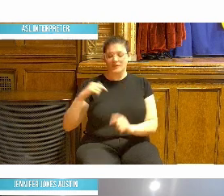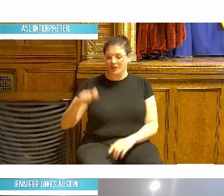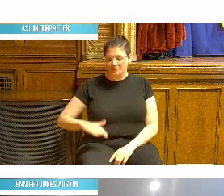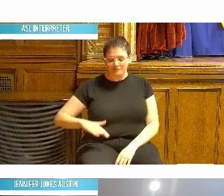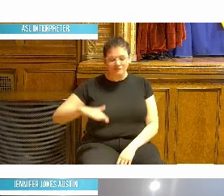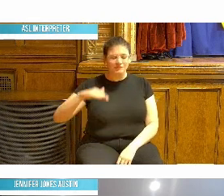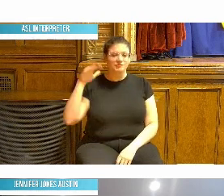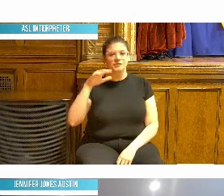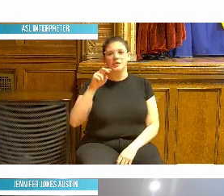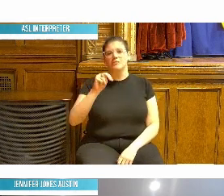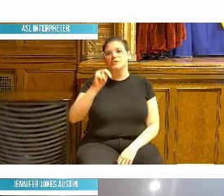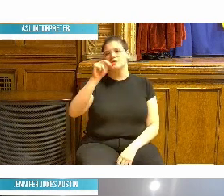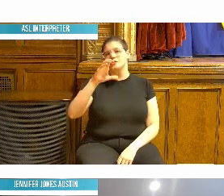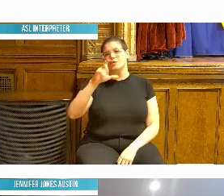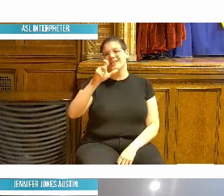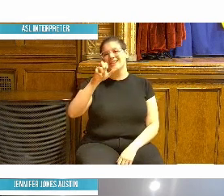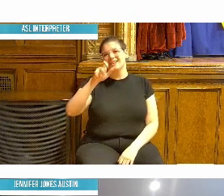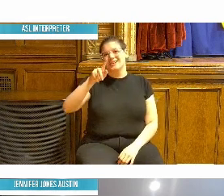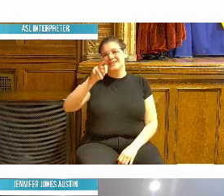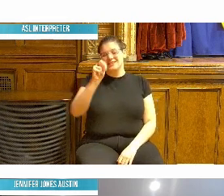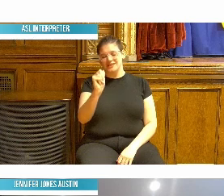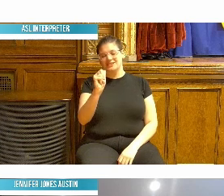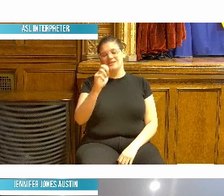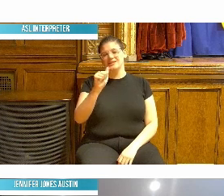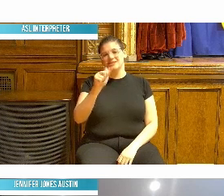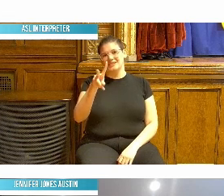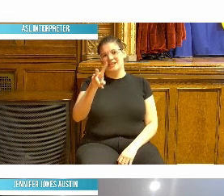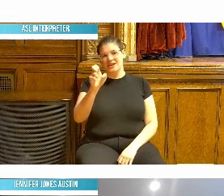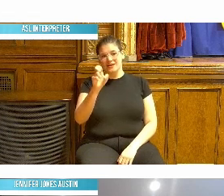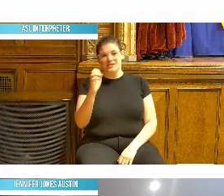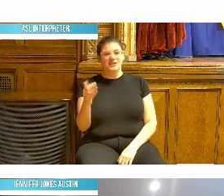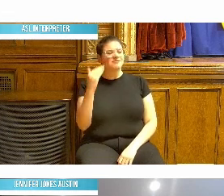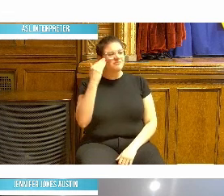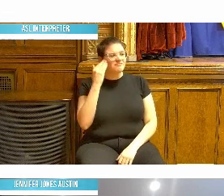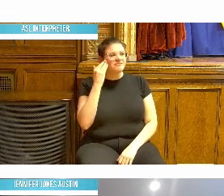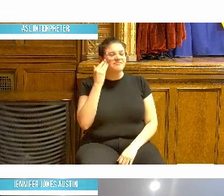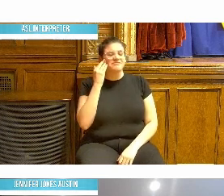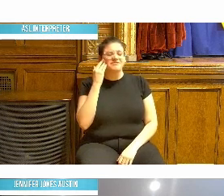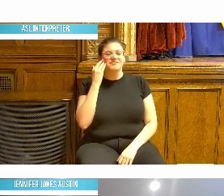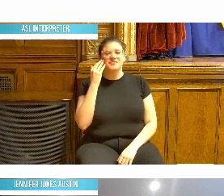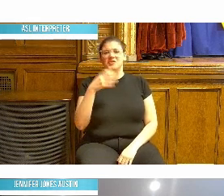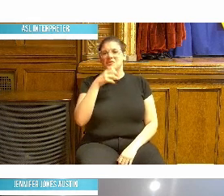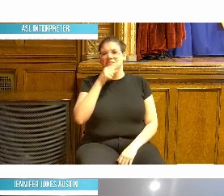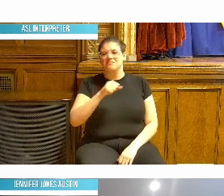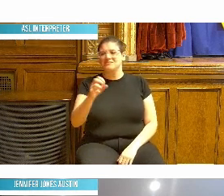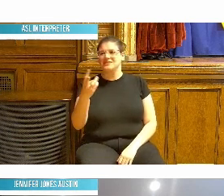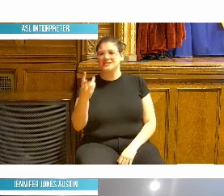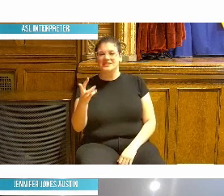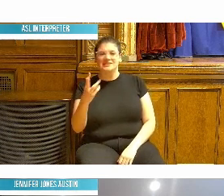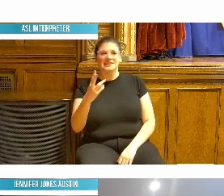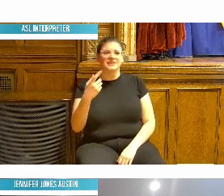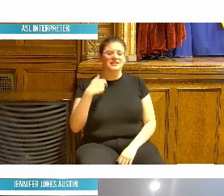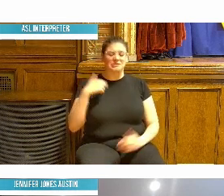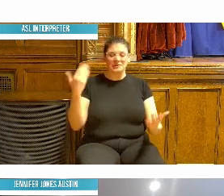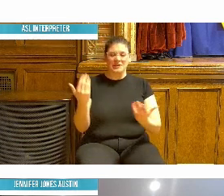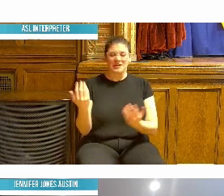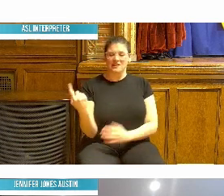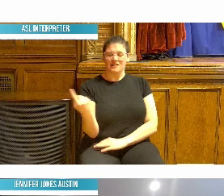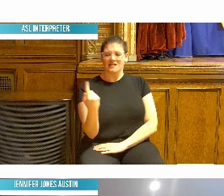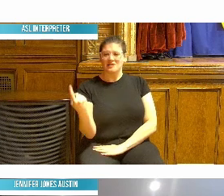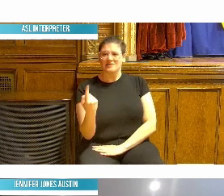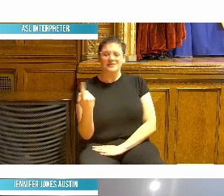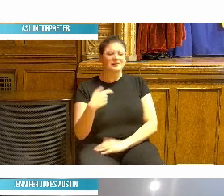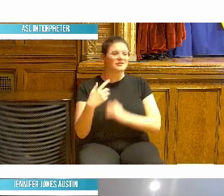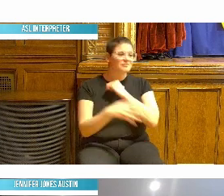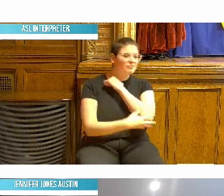knows exactly what it is to be poor, to be out there on your own at 16 years old. I still say that the